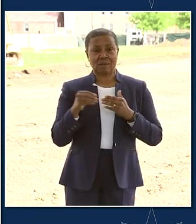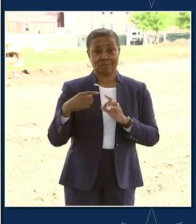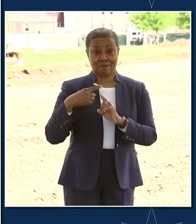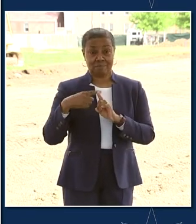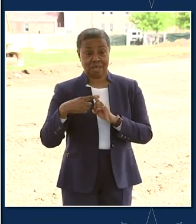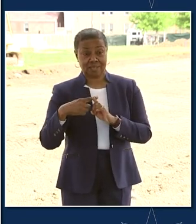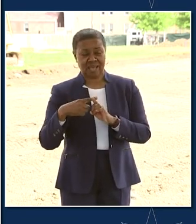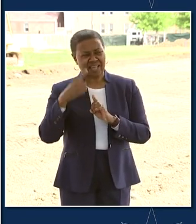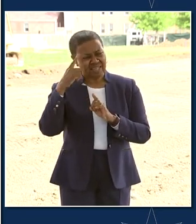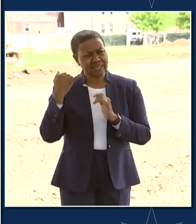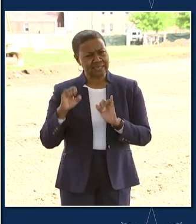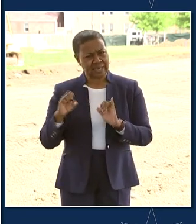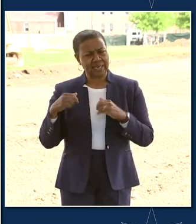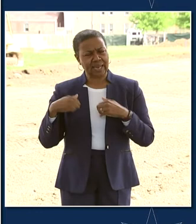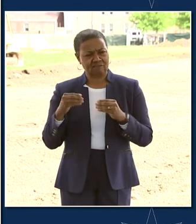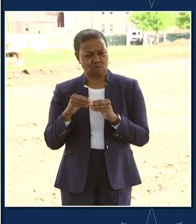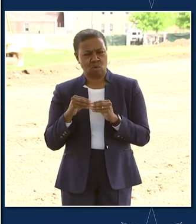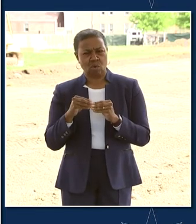it could be more,